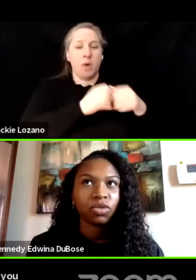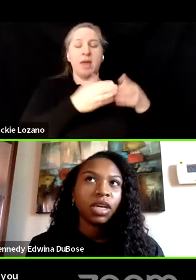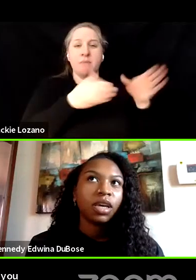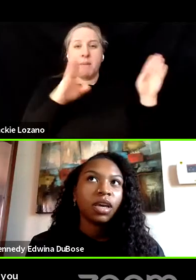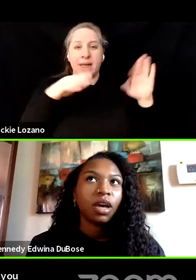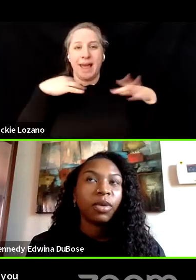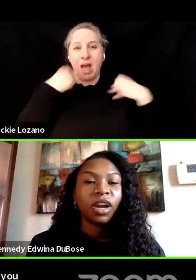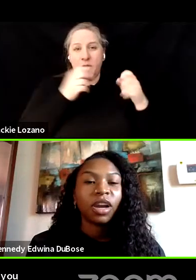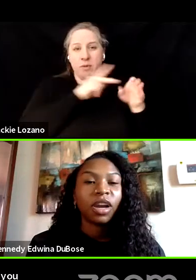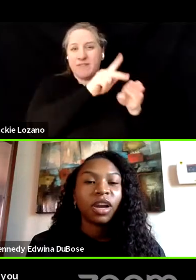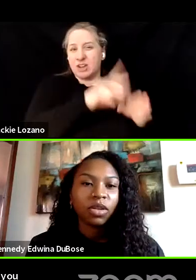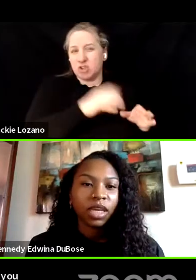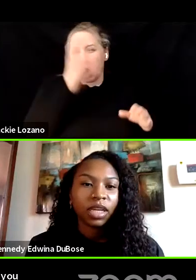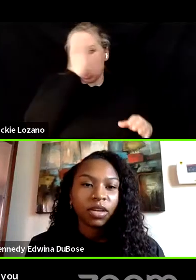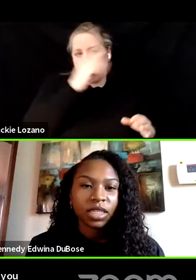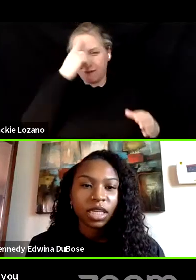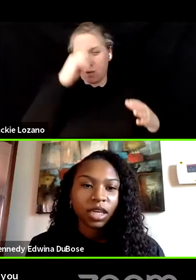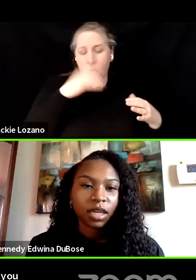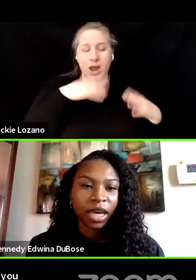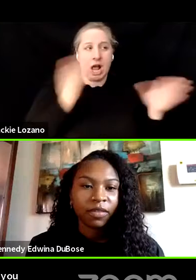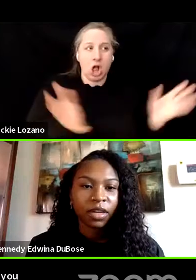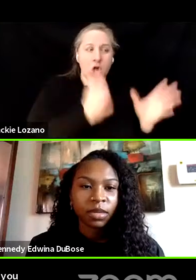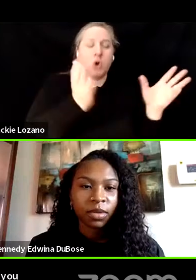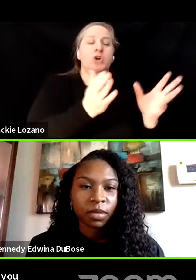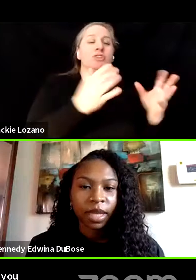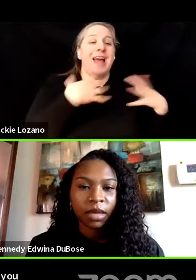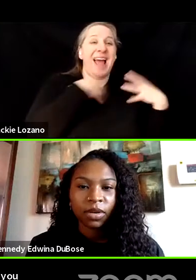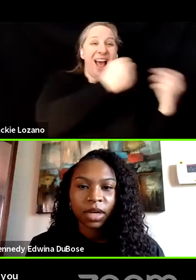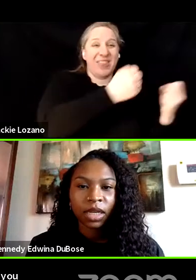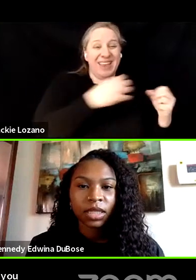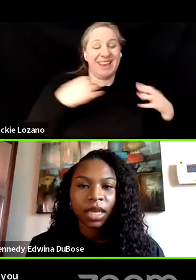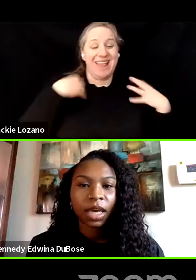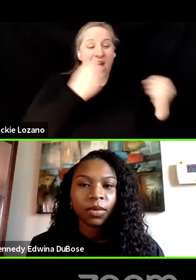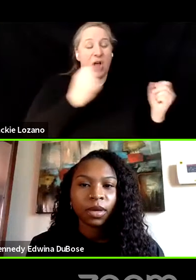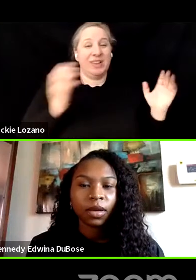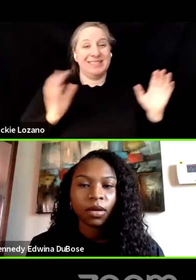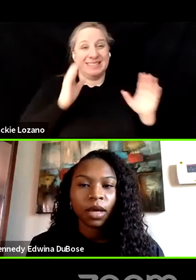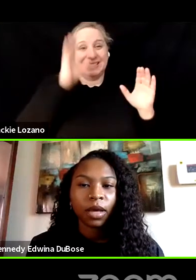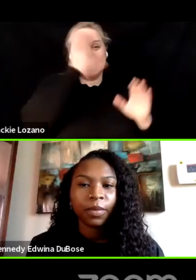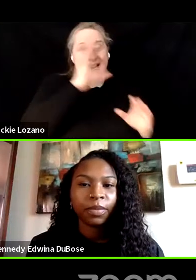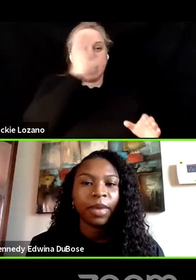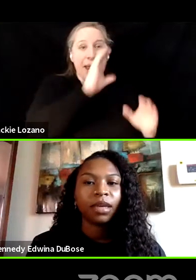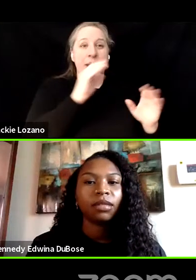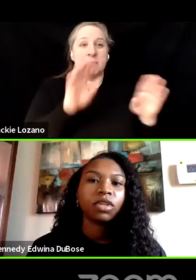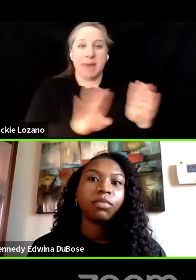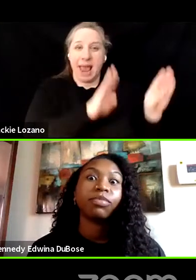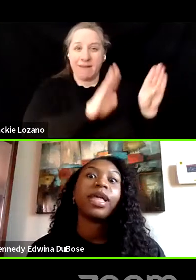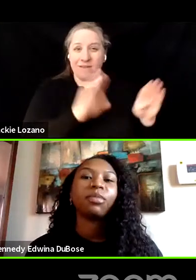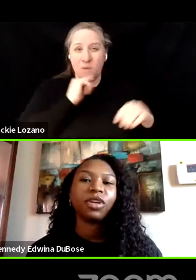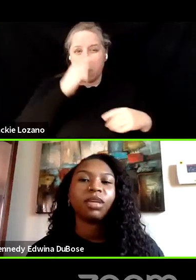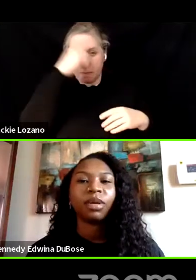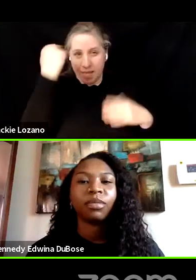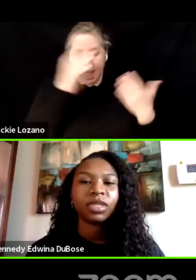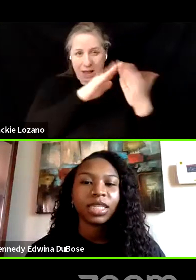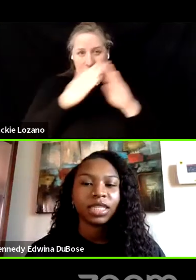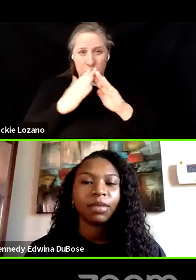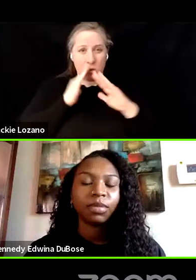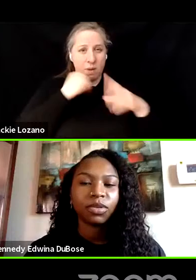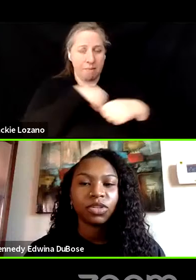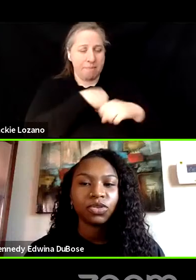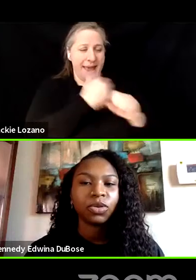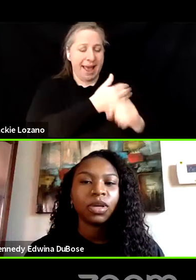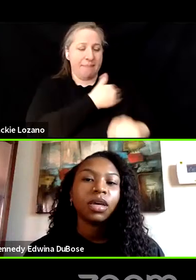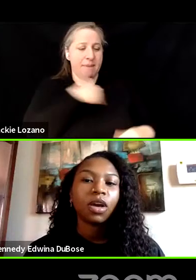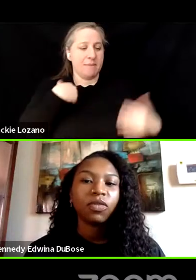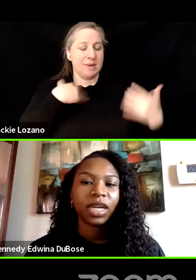to encourage healthy and health-seeking behaviors among Black communities that will make Black community members less